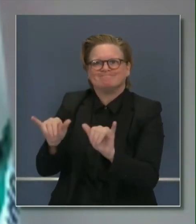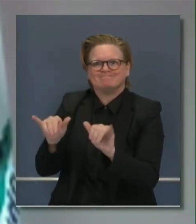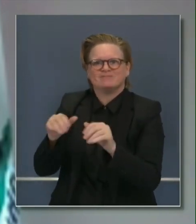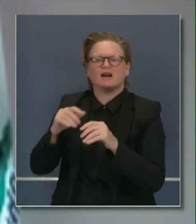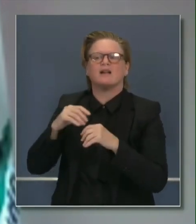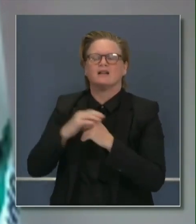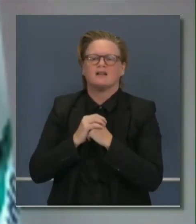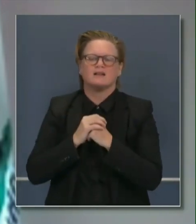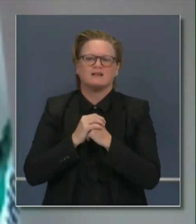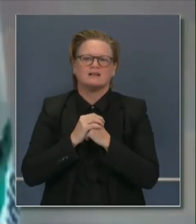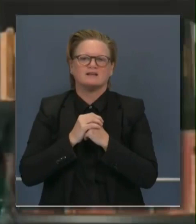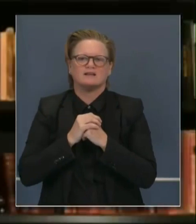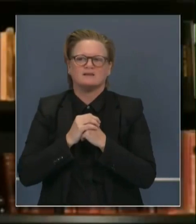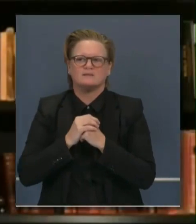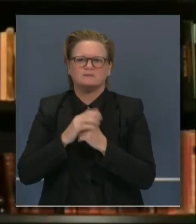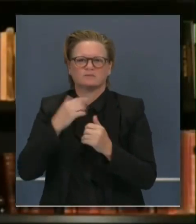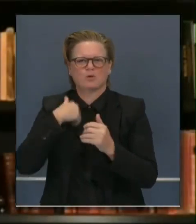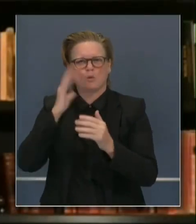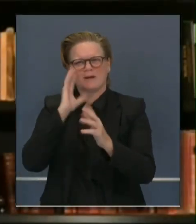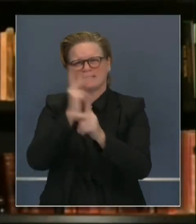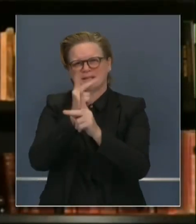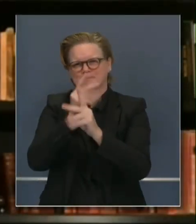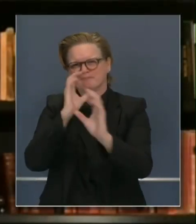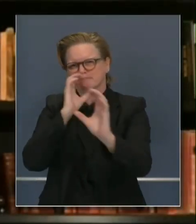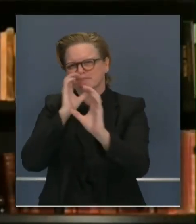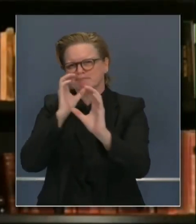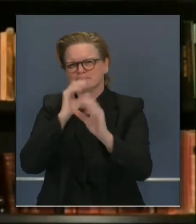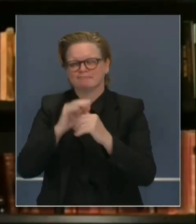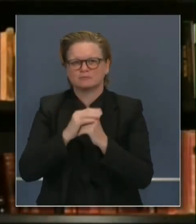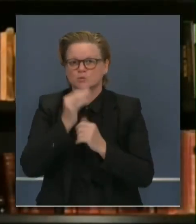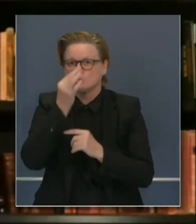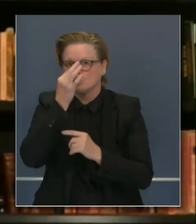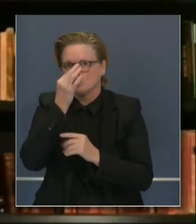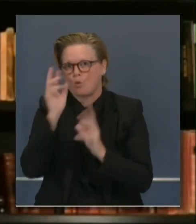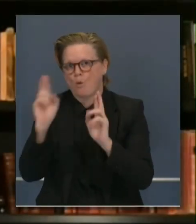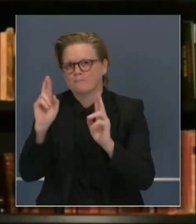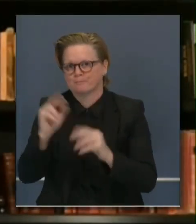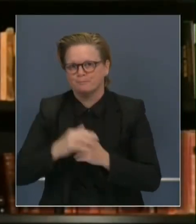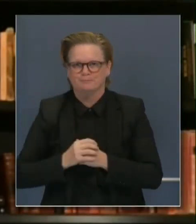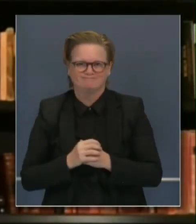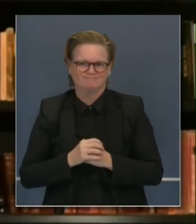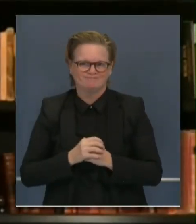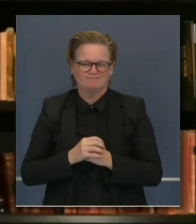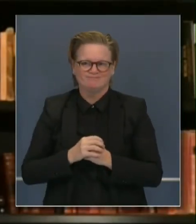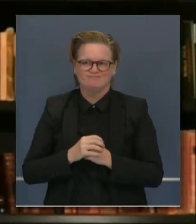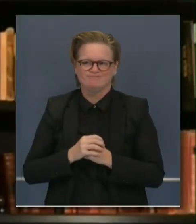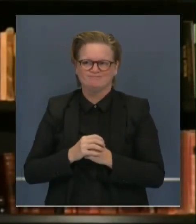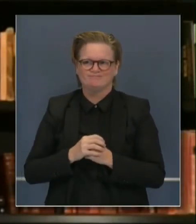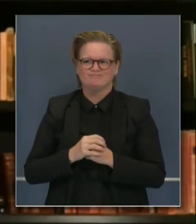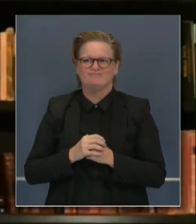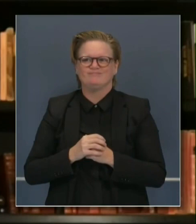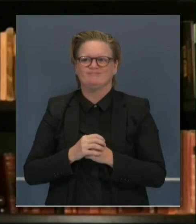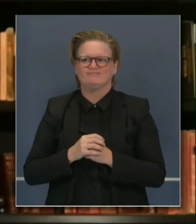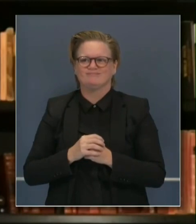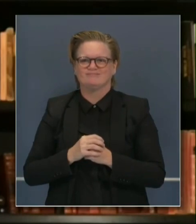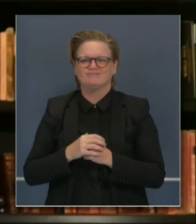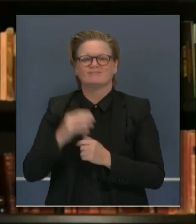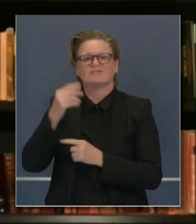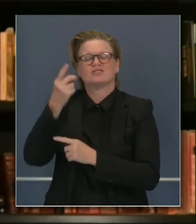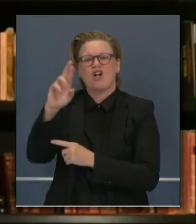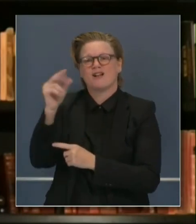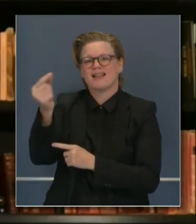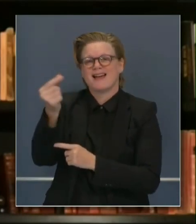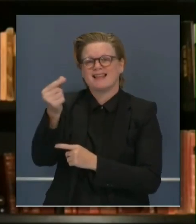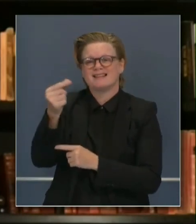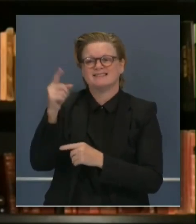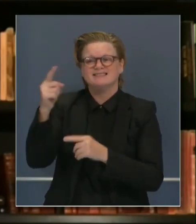we'll be updating that. Yeah. And Dr. Galley, means the next couple of days, just so people have a sense of preparation